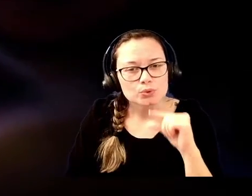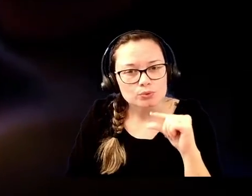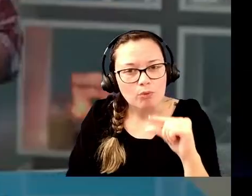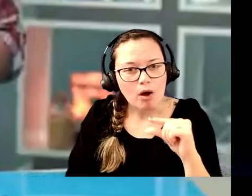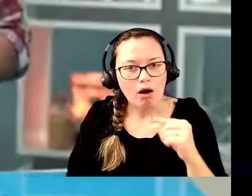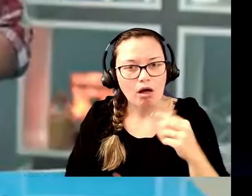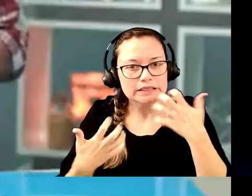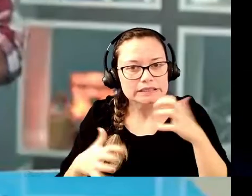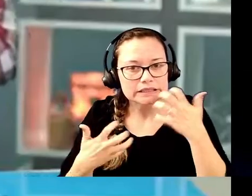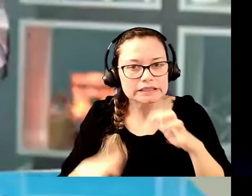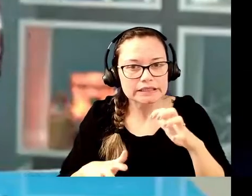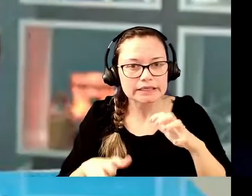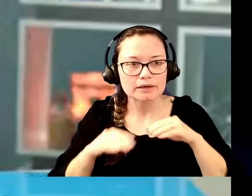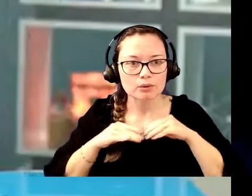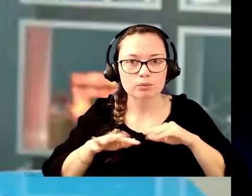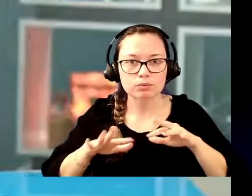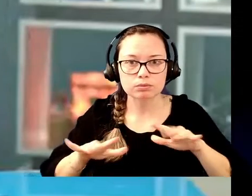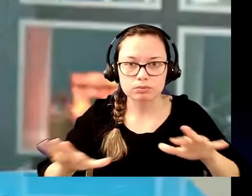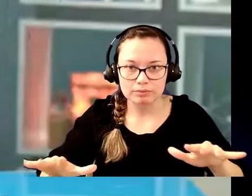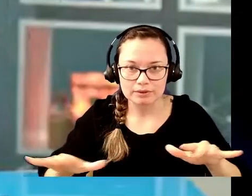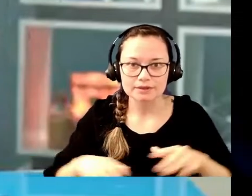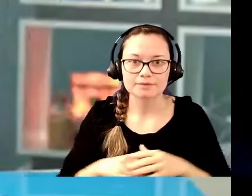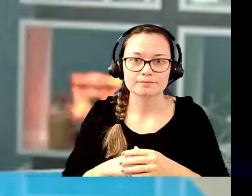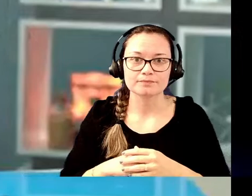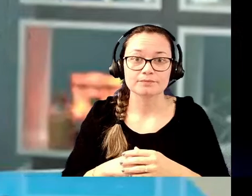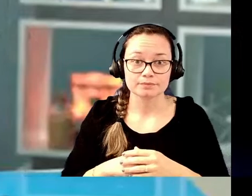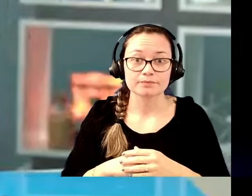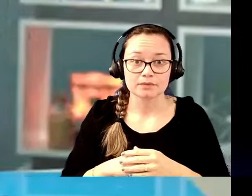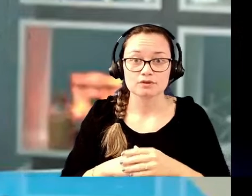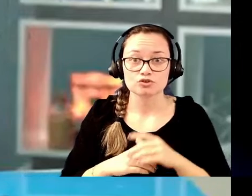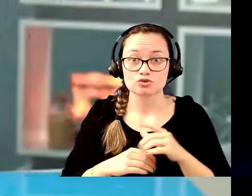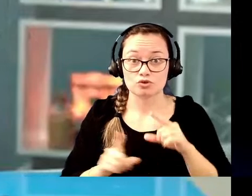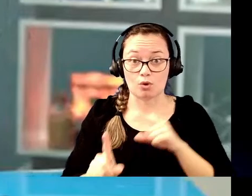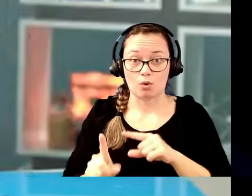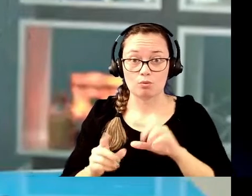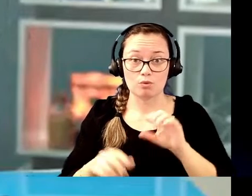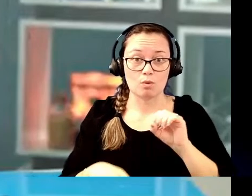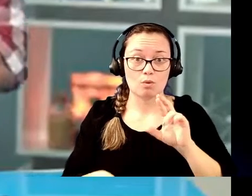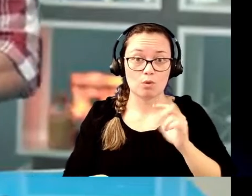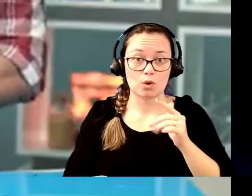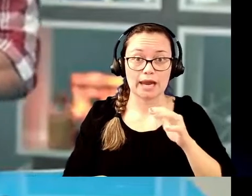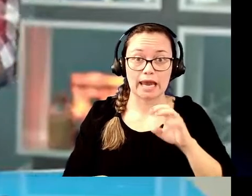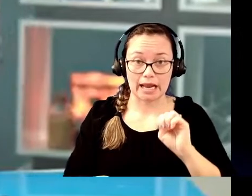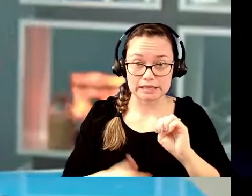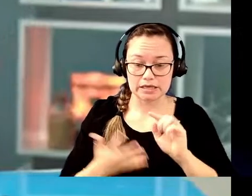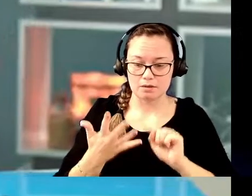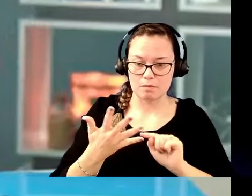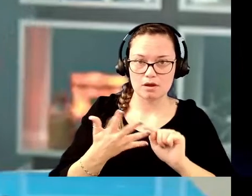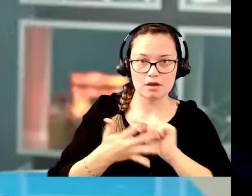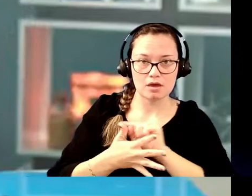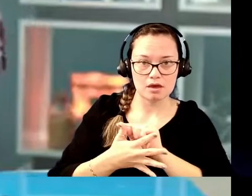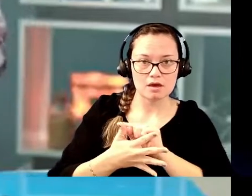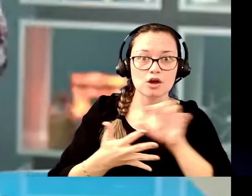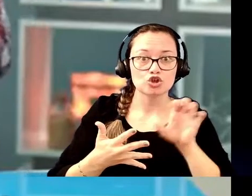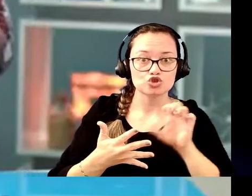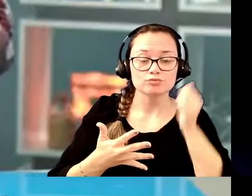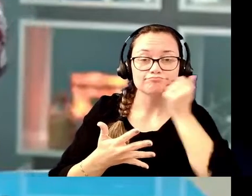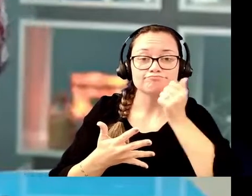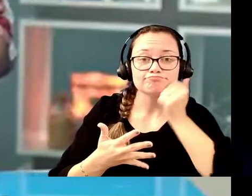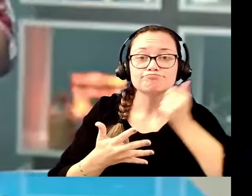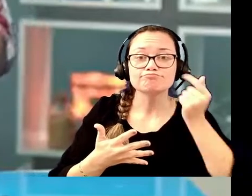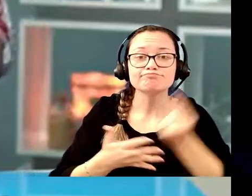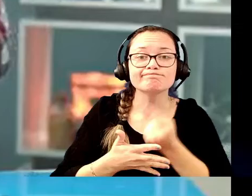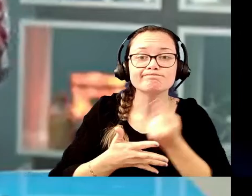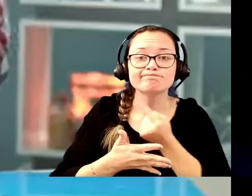heat, okay? And so as these organisms carry out their daily activities, they are losing energy, okay? And